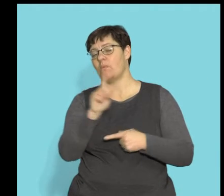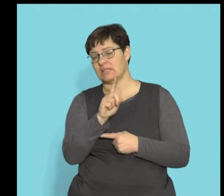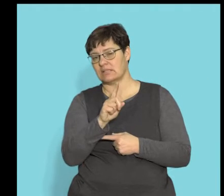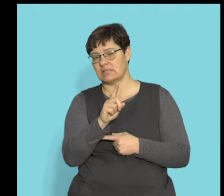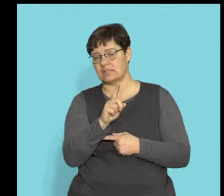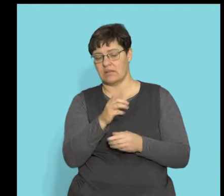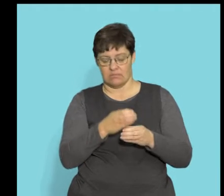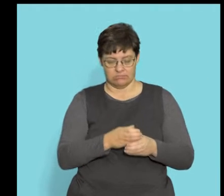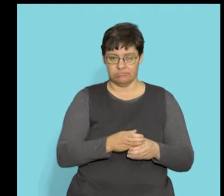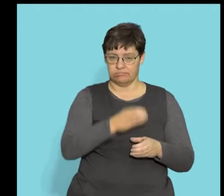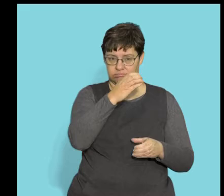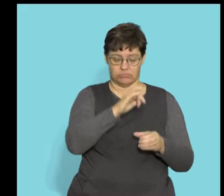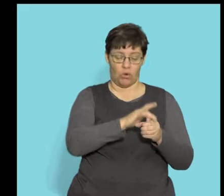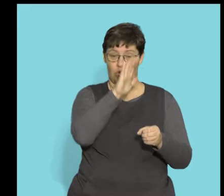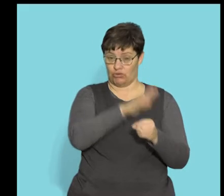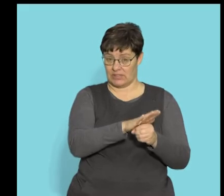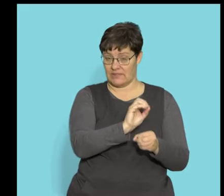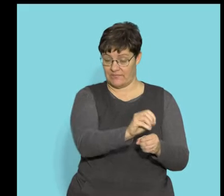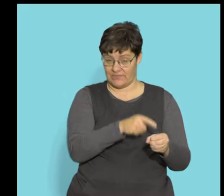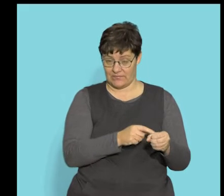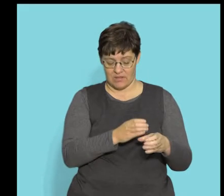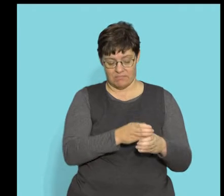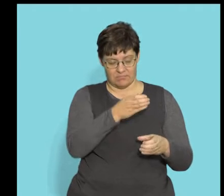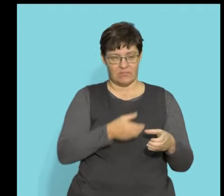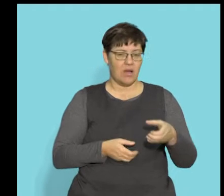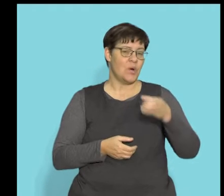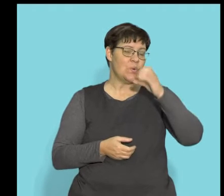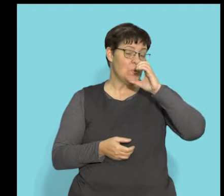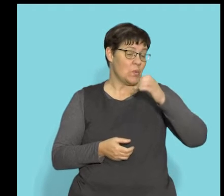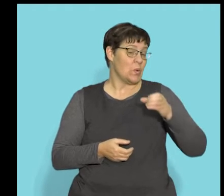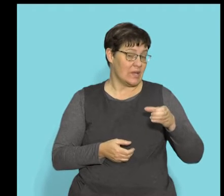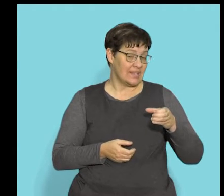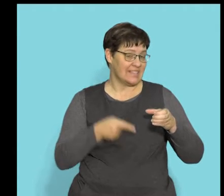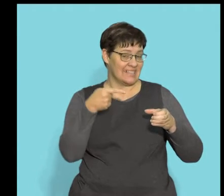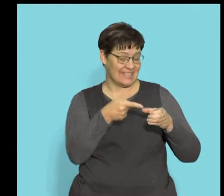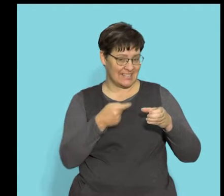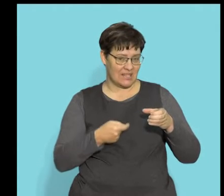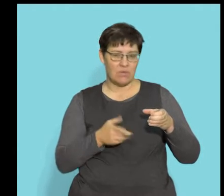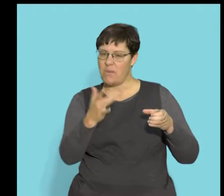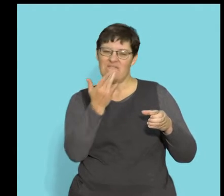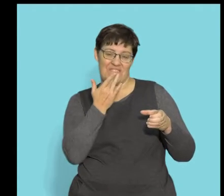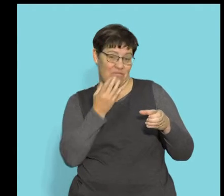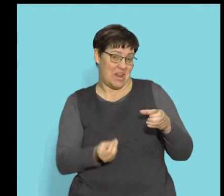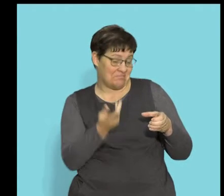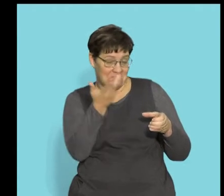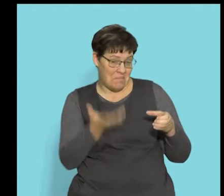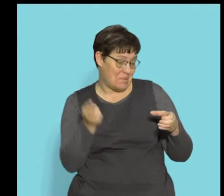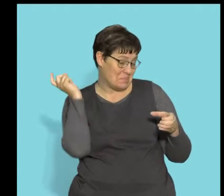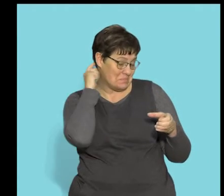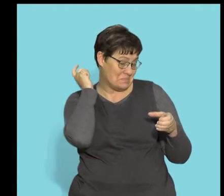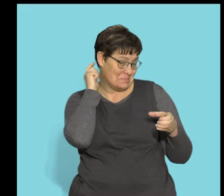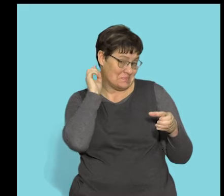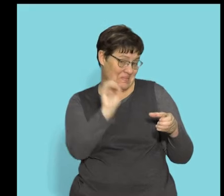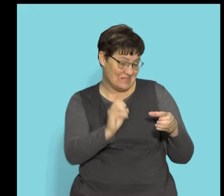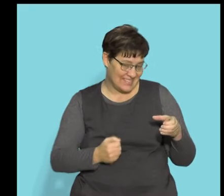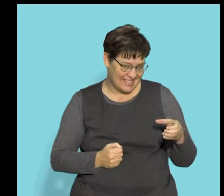we have been given a can of cool drink. You can imagine whatever cool drink it is. Maybe you have a favorite